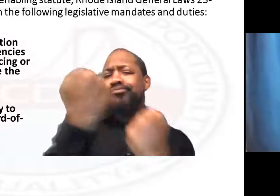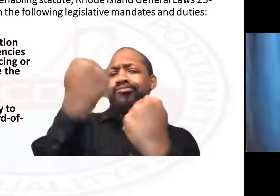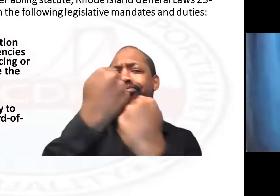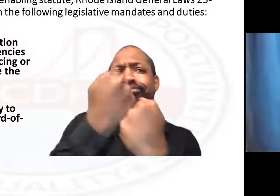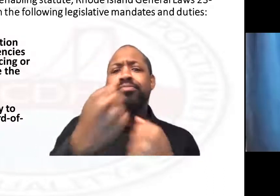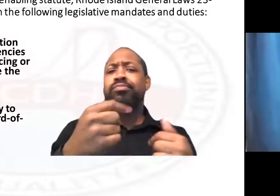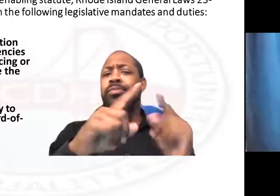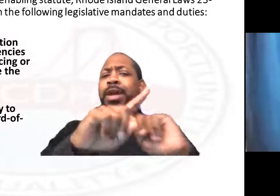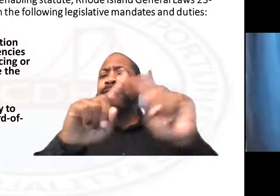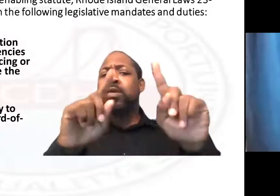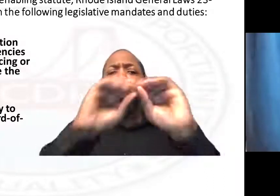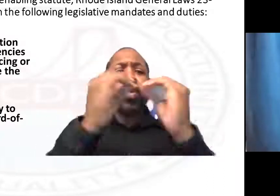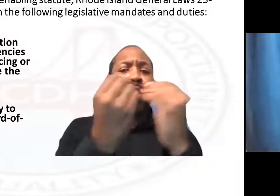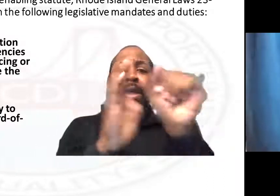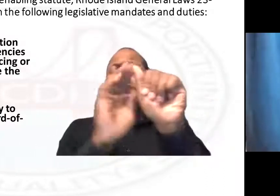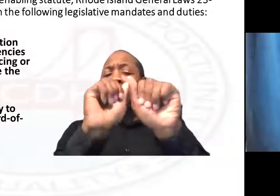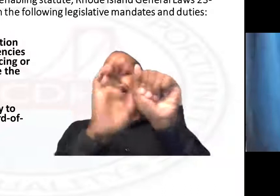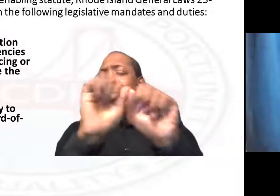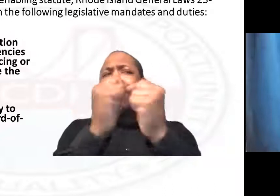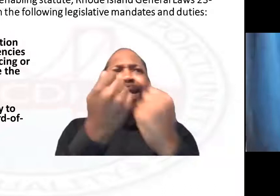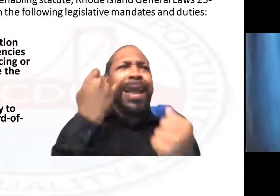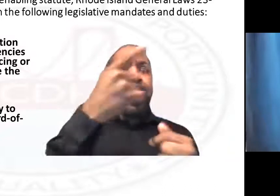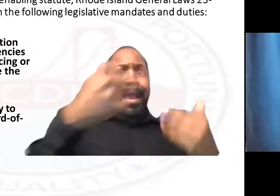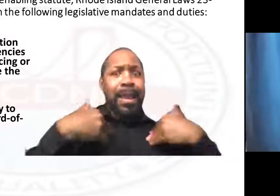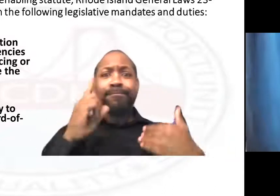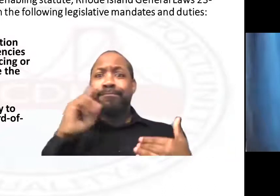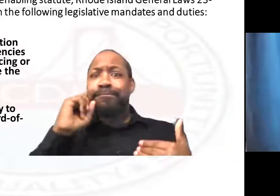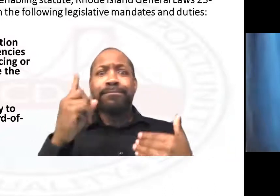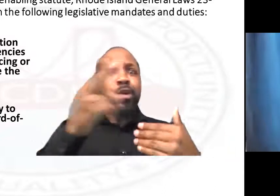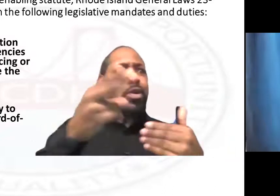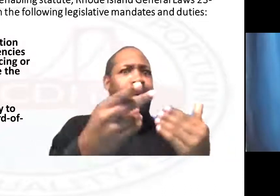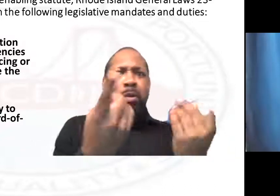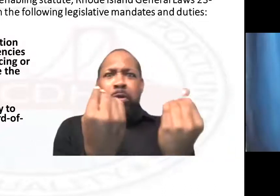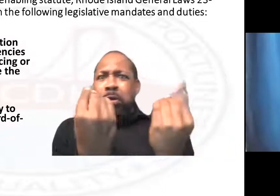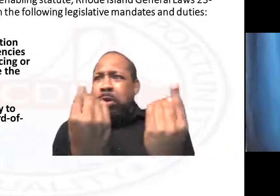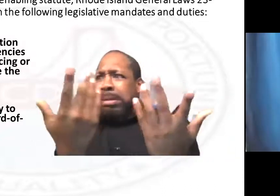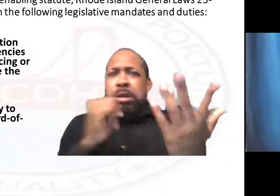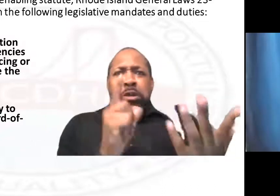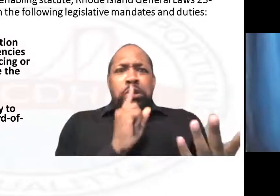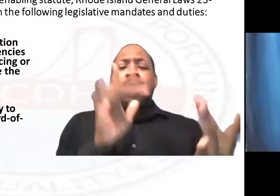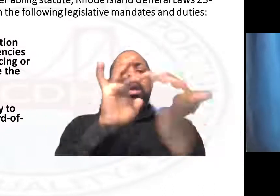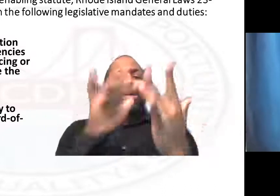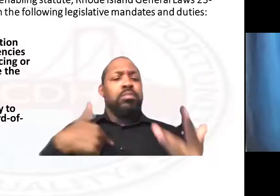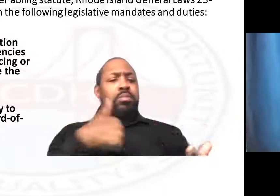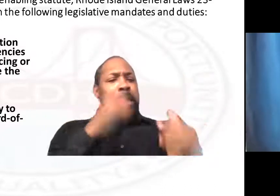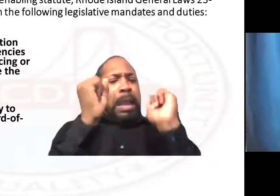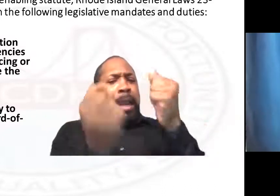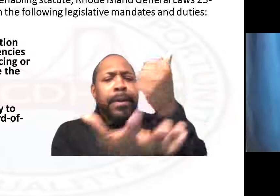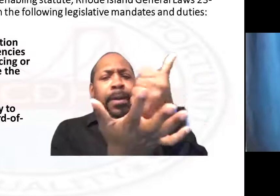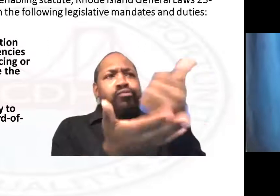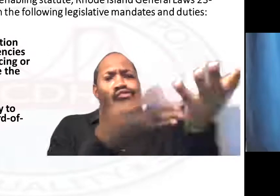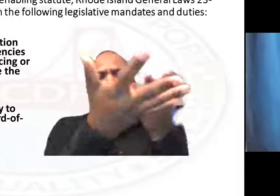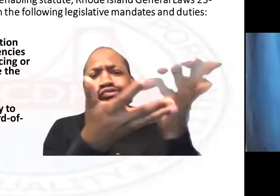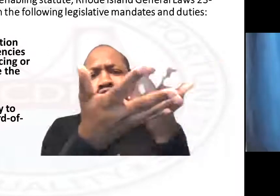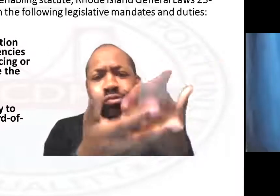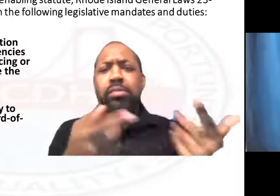potential to serve the deaf and hard of hearing. So advocating with different organizations, deaf and hard of hearing organizations, or an organization